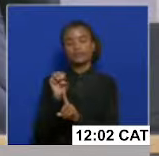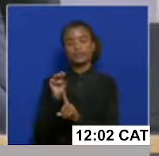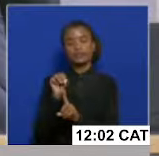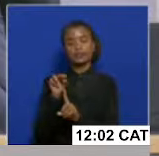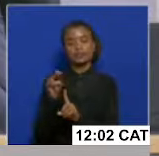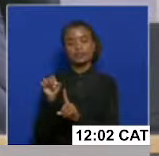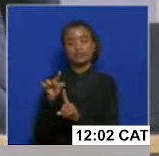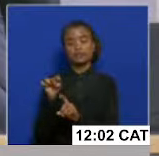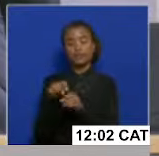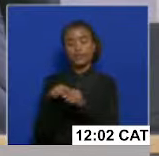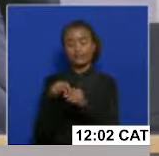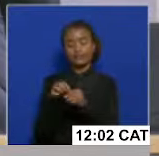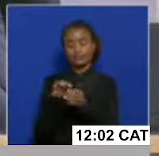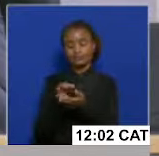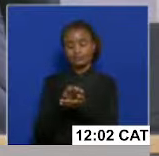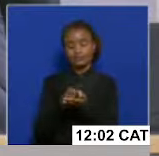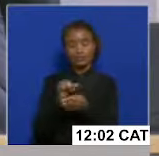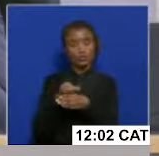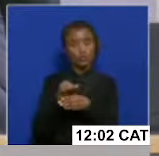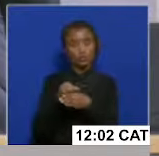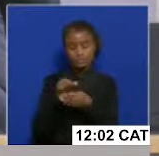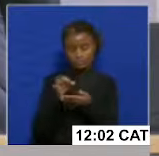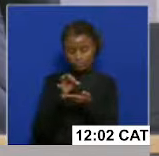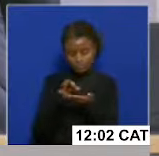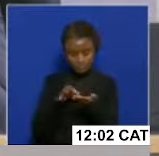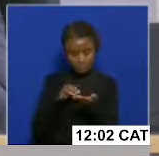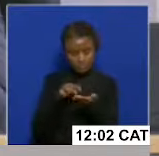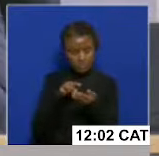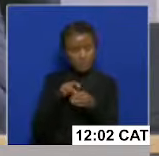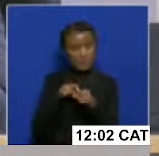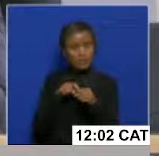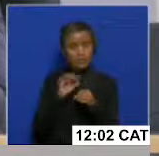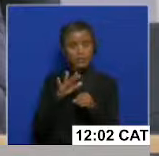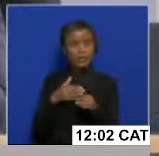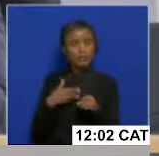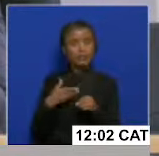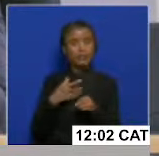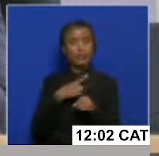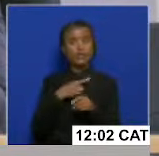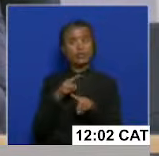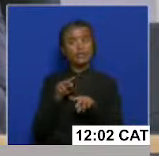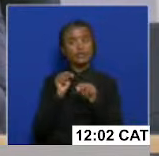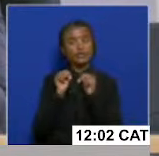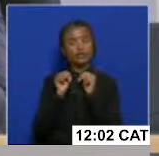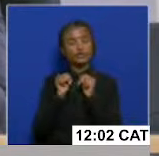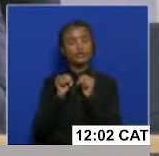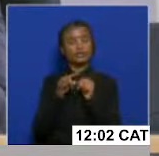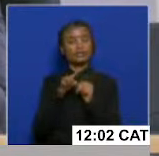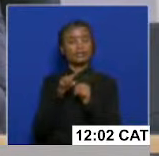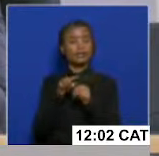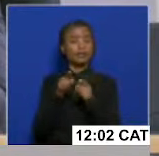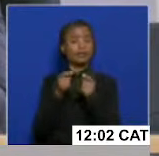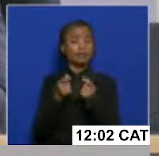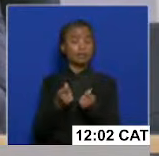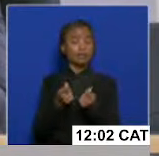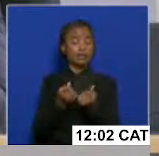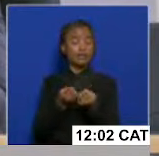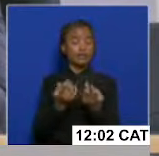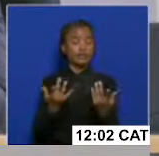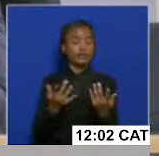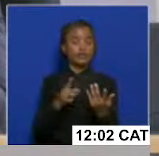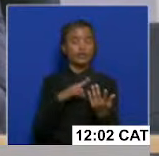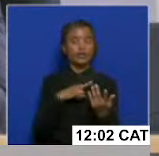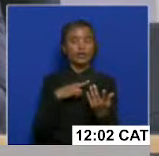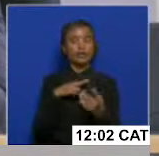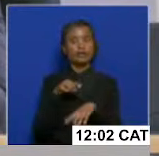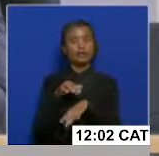negotiation to determine the price. During all that time, you did not consider it necessary to call this friend of yours